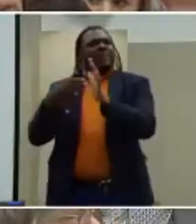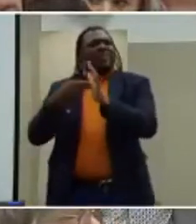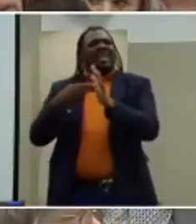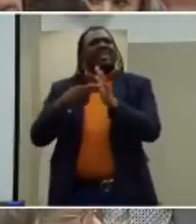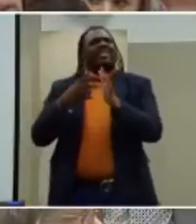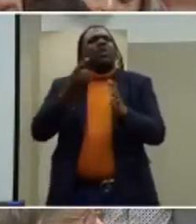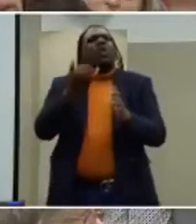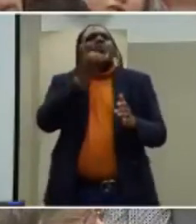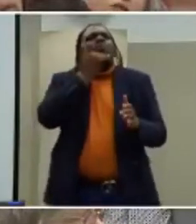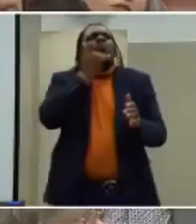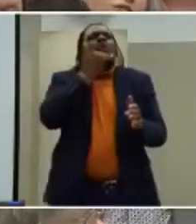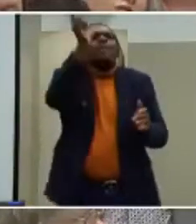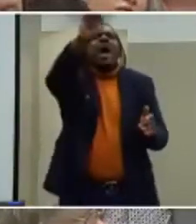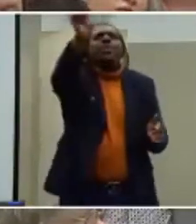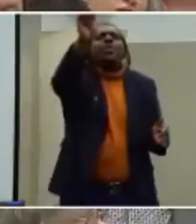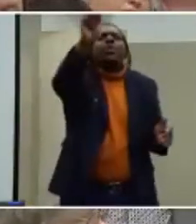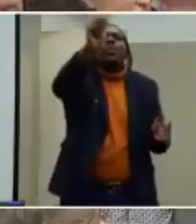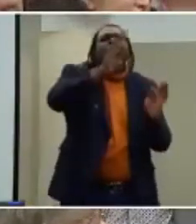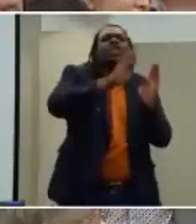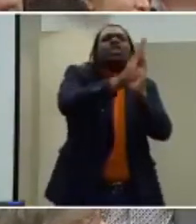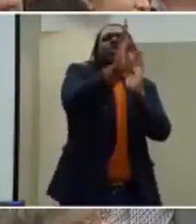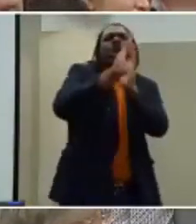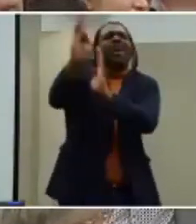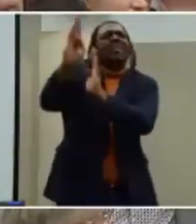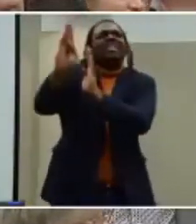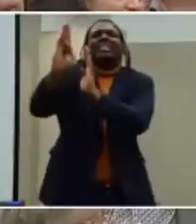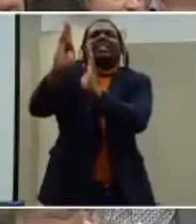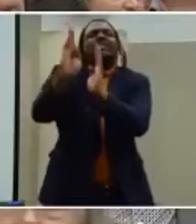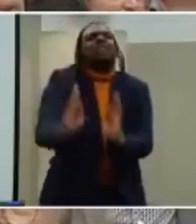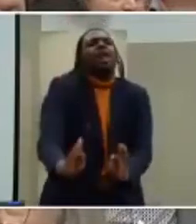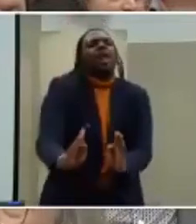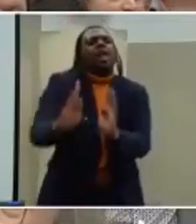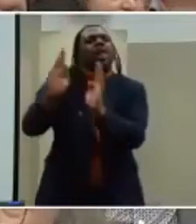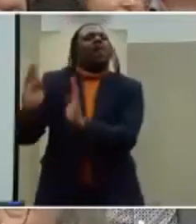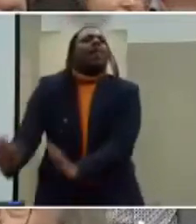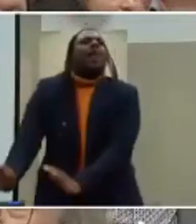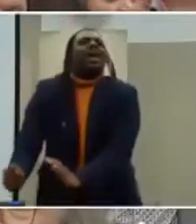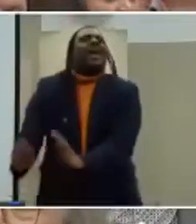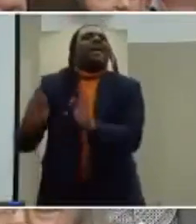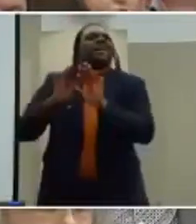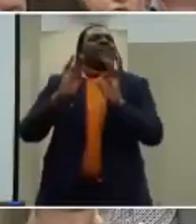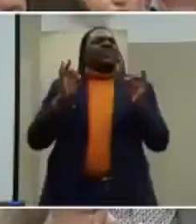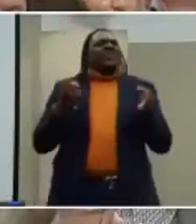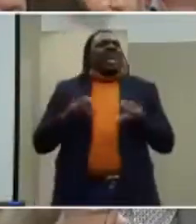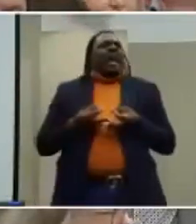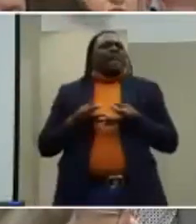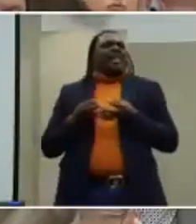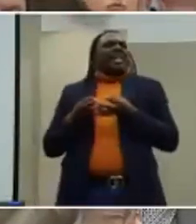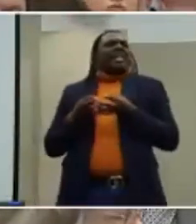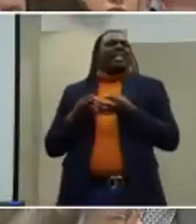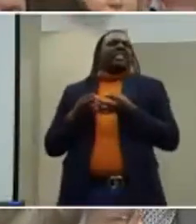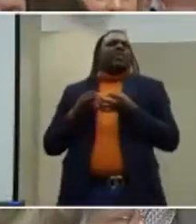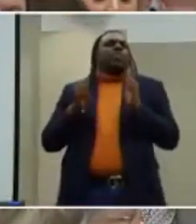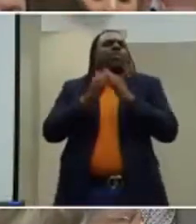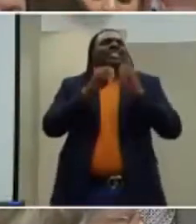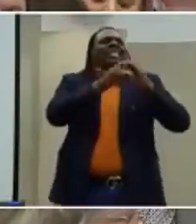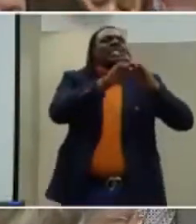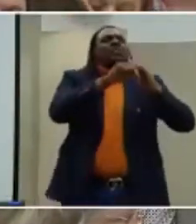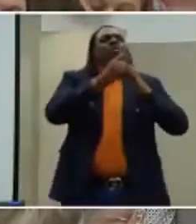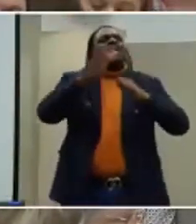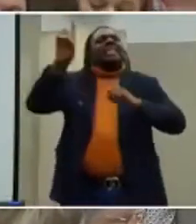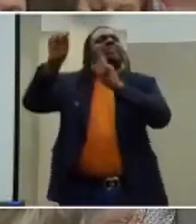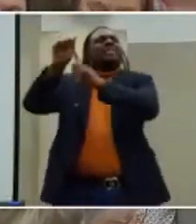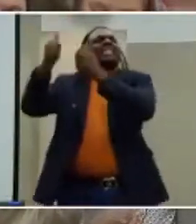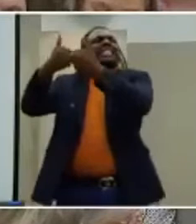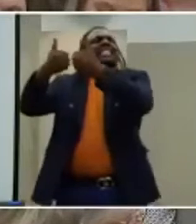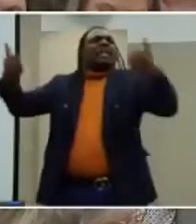wrong bathroom. So what the standard needs to be like family, disabled,